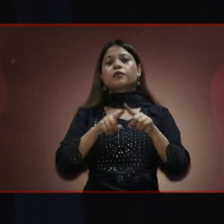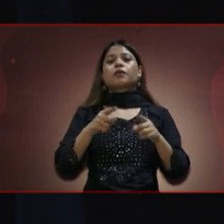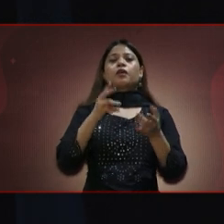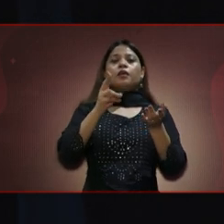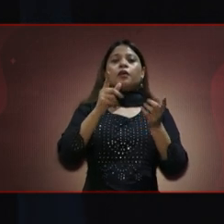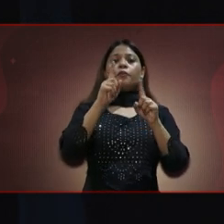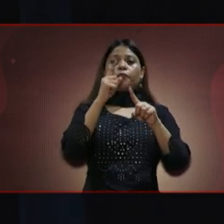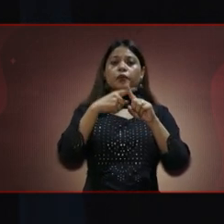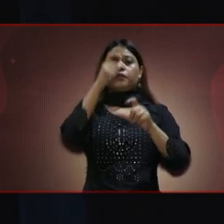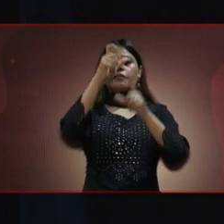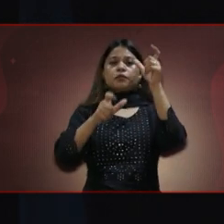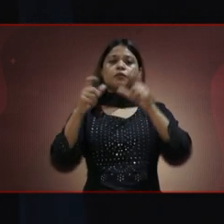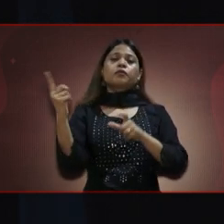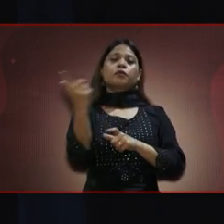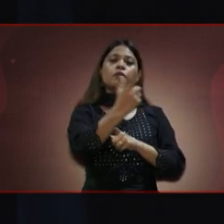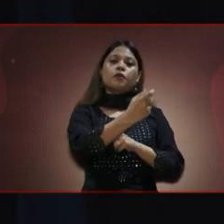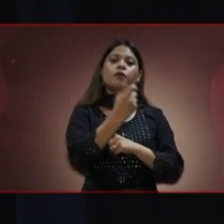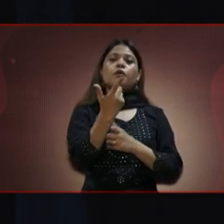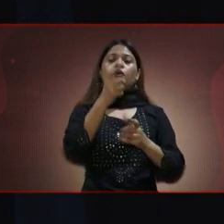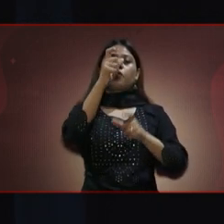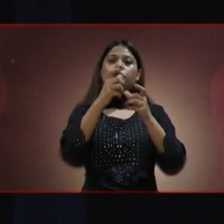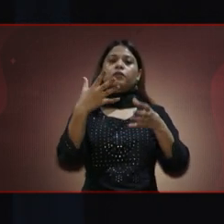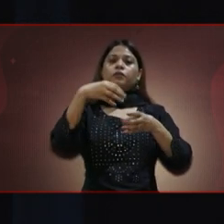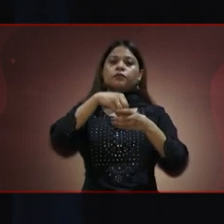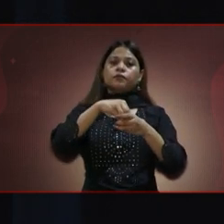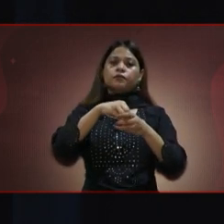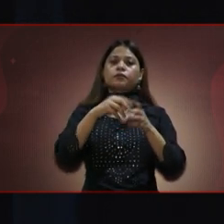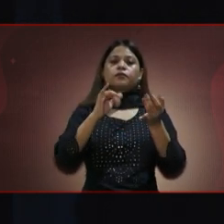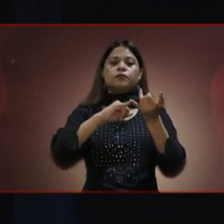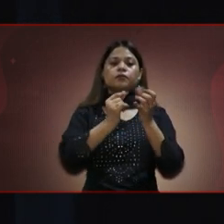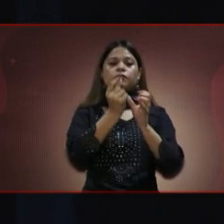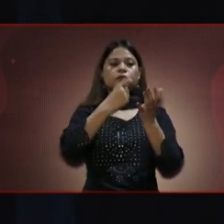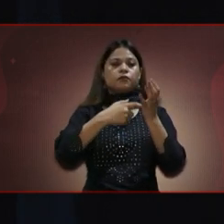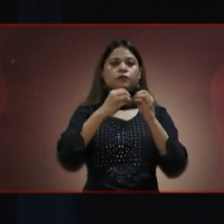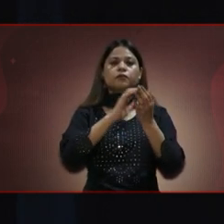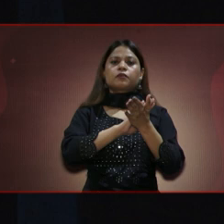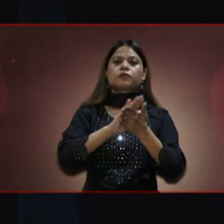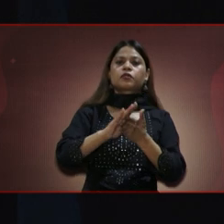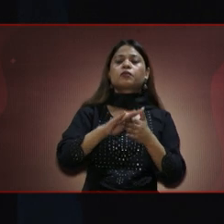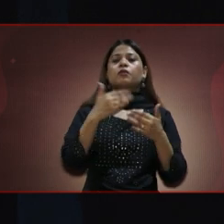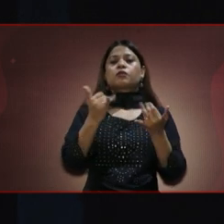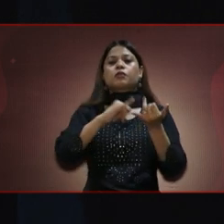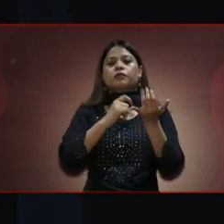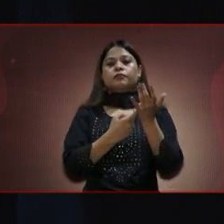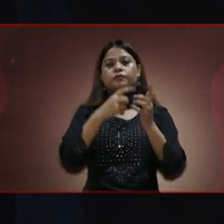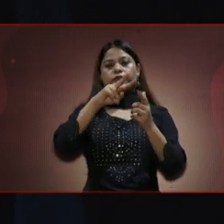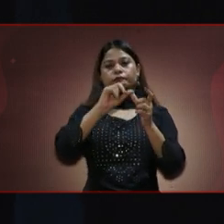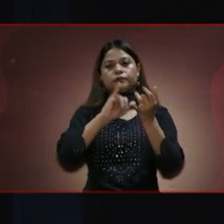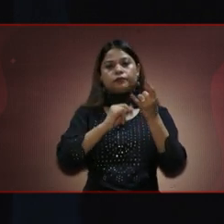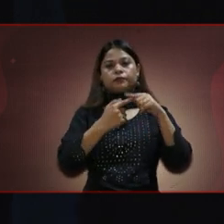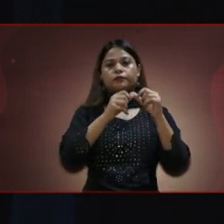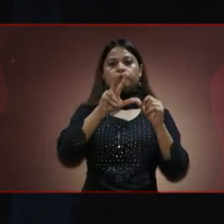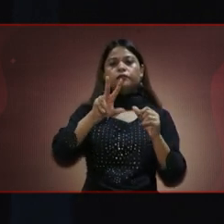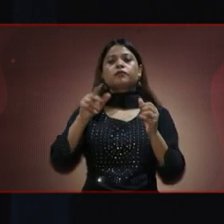esteemed dignitaries on the dais, Secretary NCRT, Sri Saurabh Srivastav and Sri Aman Jain for their